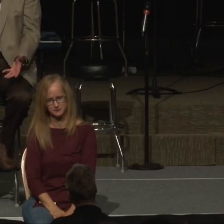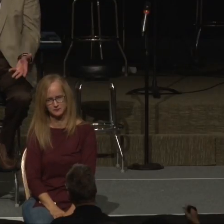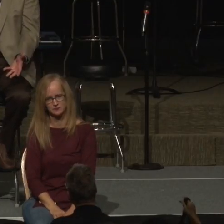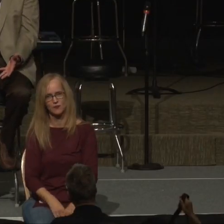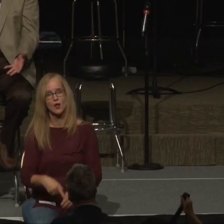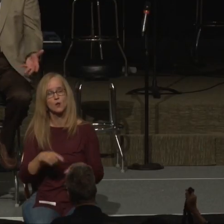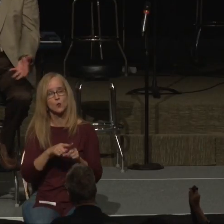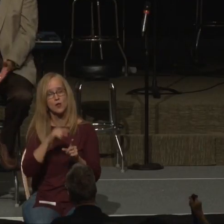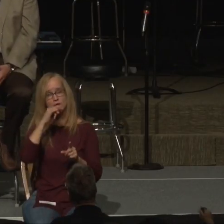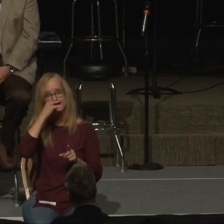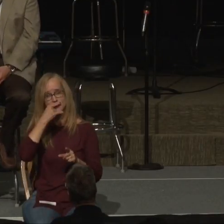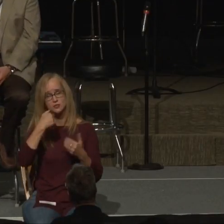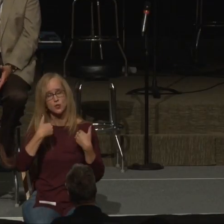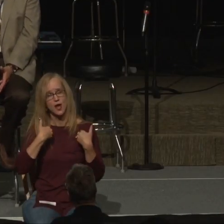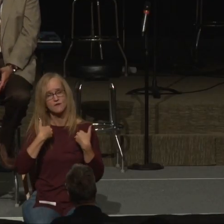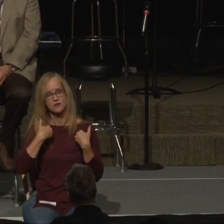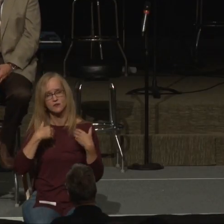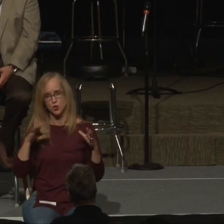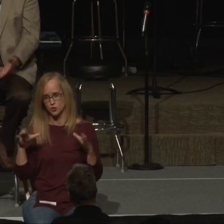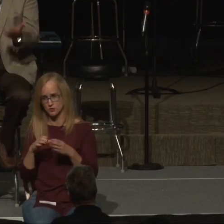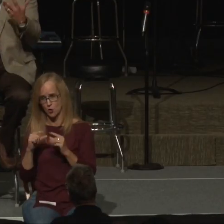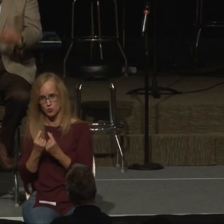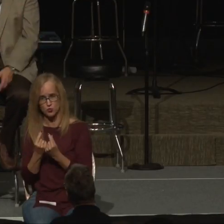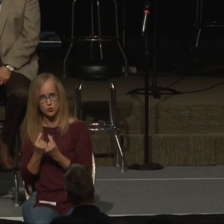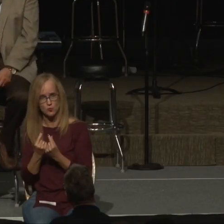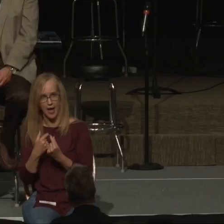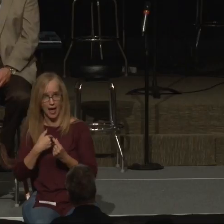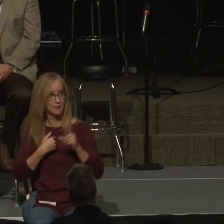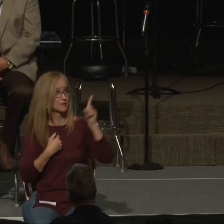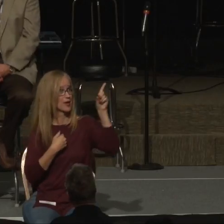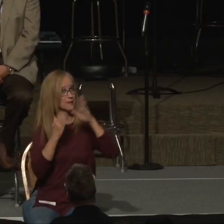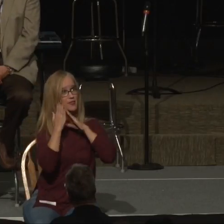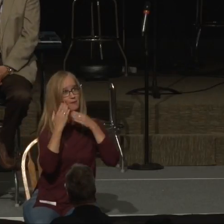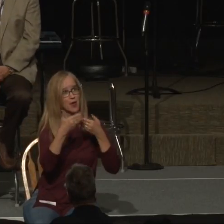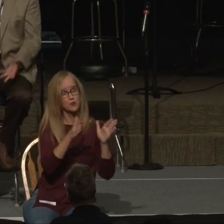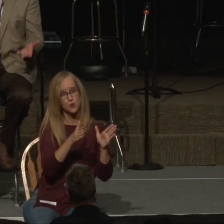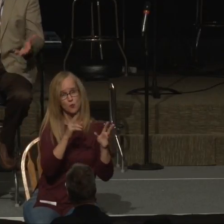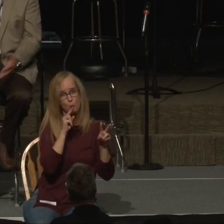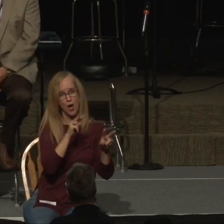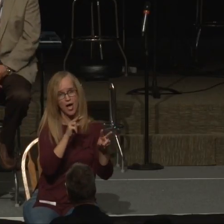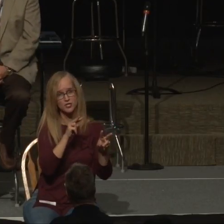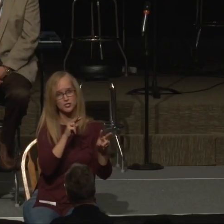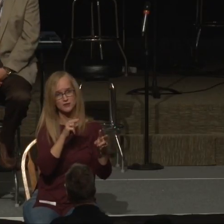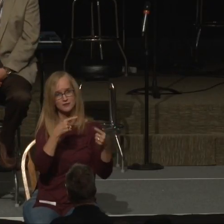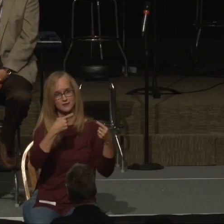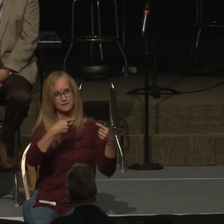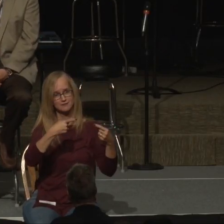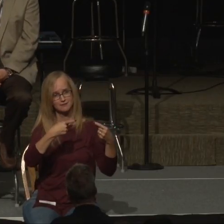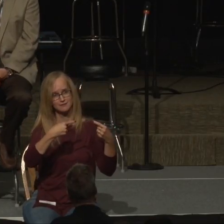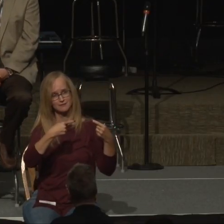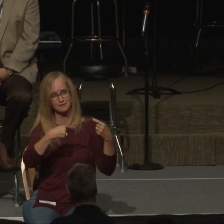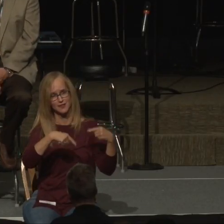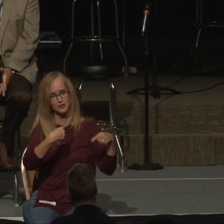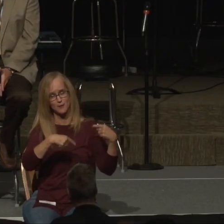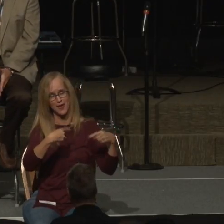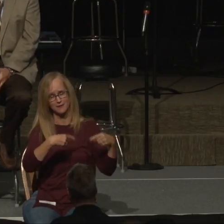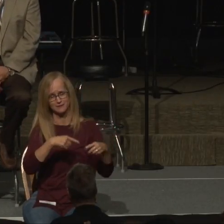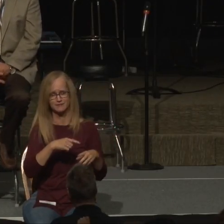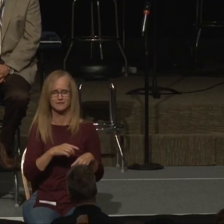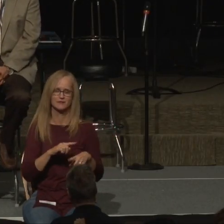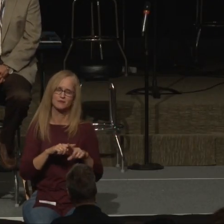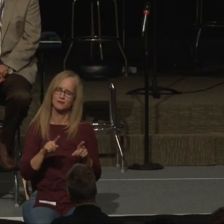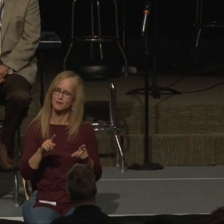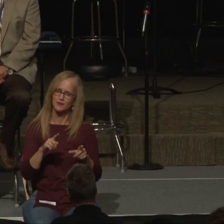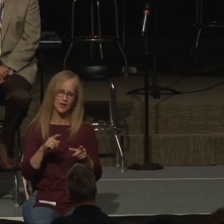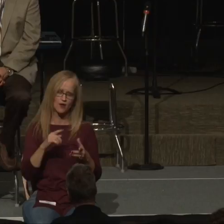And while the kids are having their small group in my house, I'm going to be up in the bedroom watching the circus. But look,